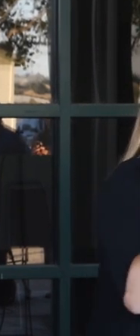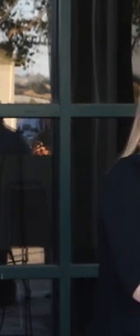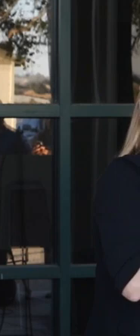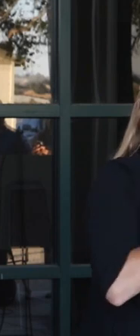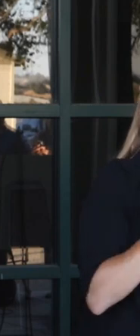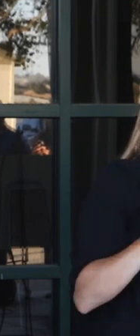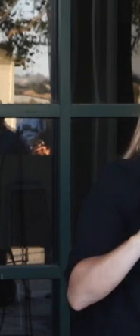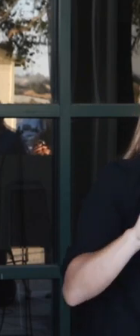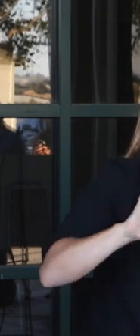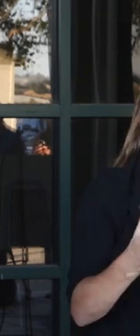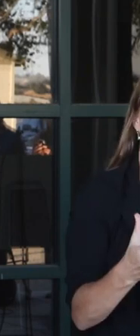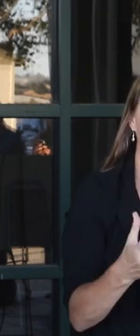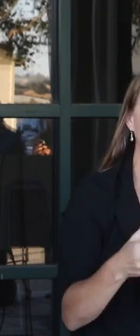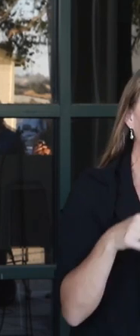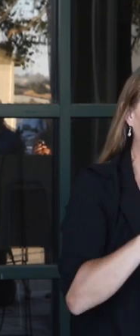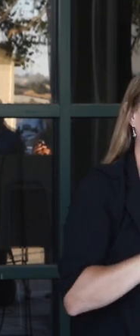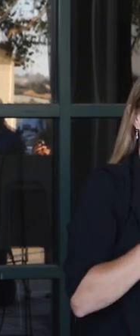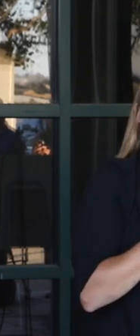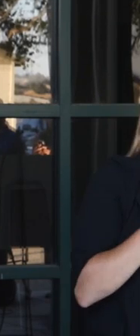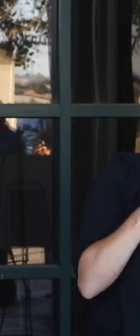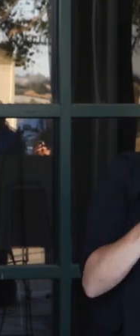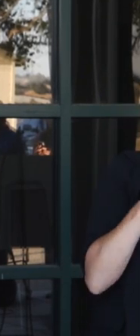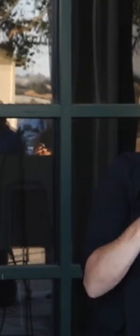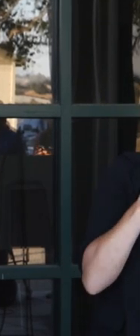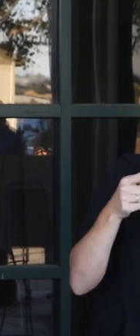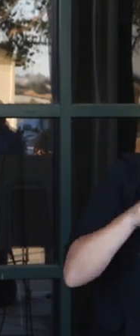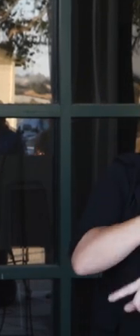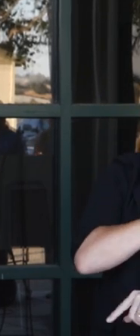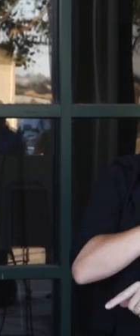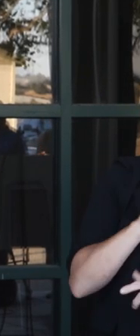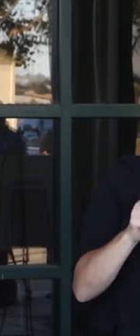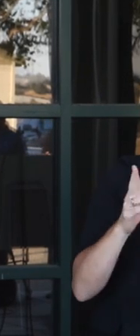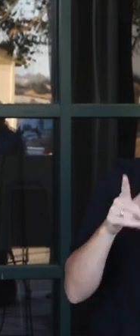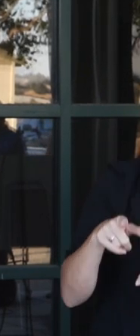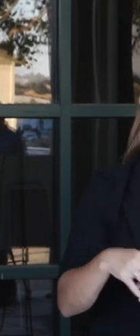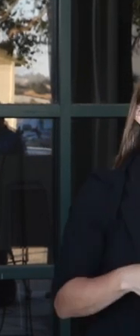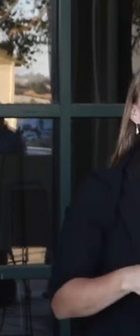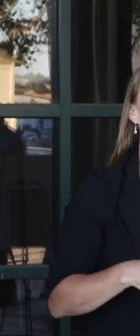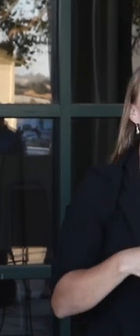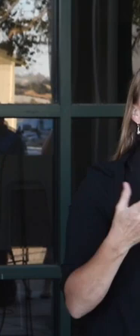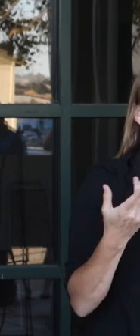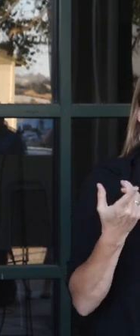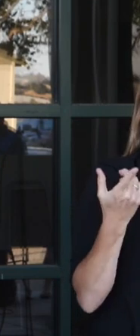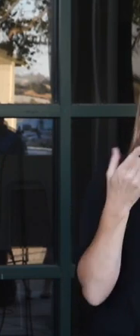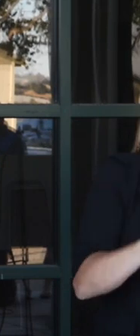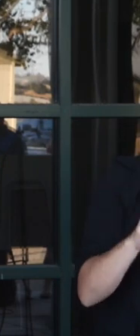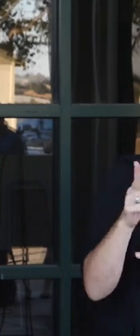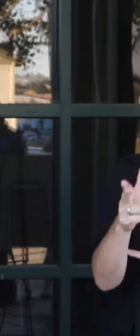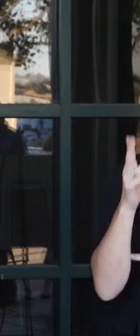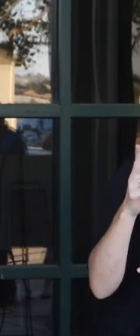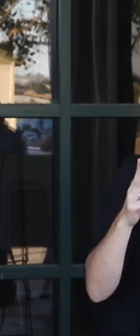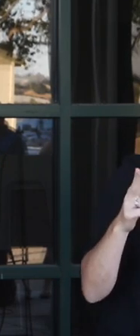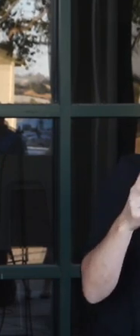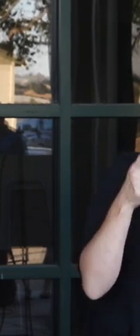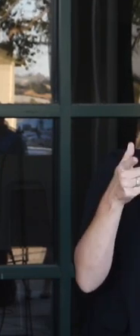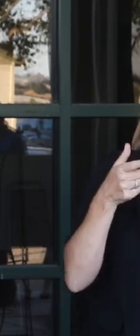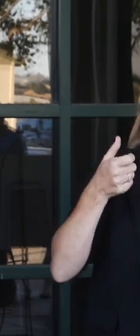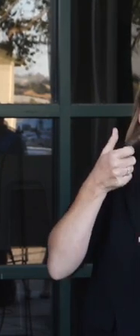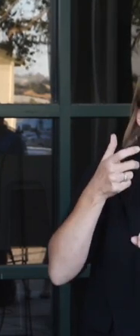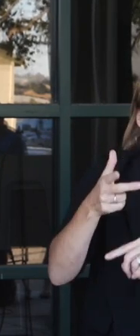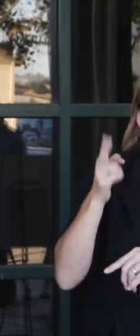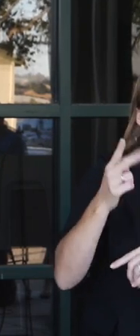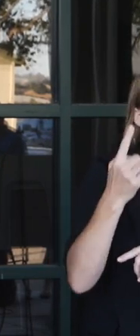began firing at officers on the perimeter. They struck an Arroyo Grande sergeant that